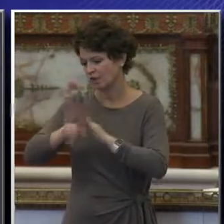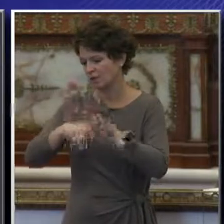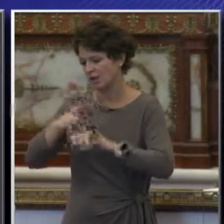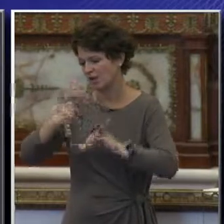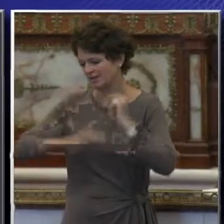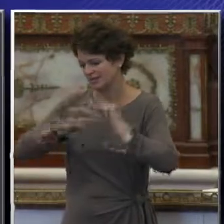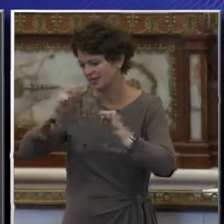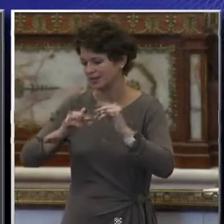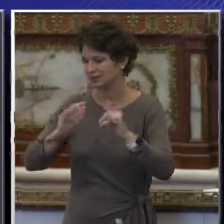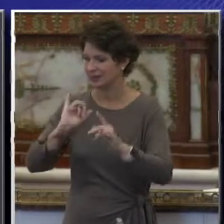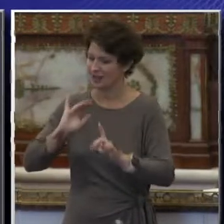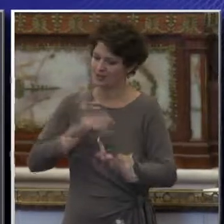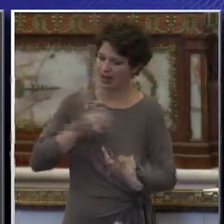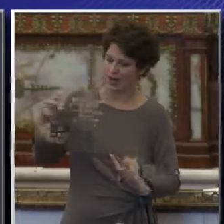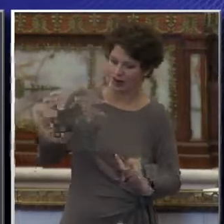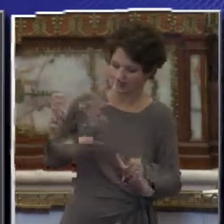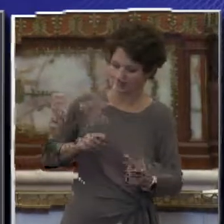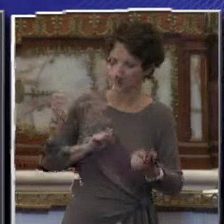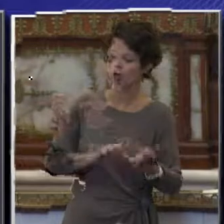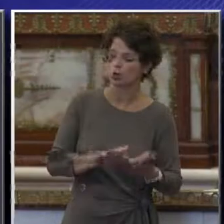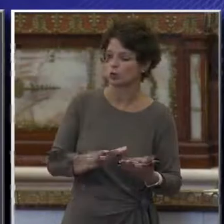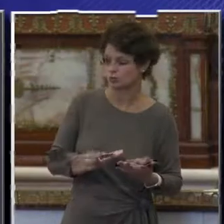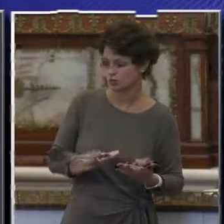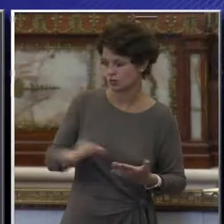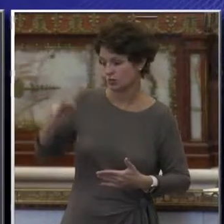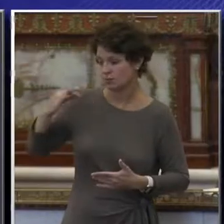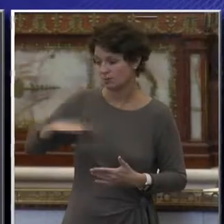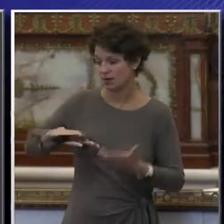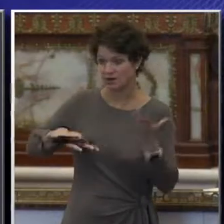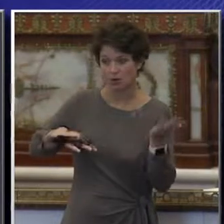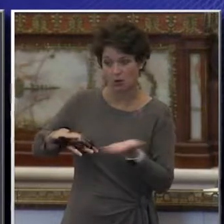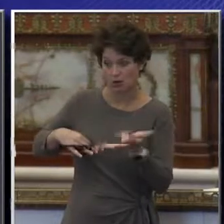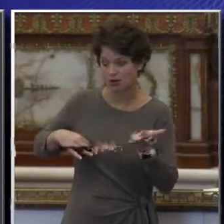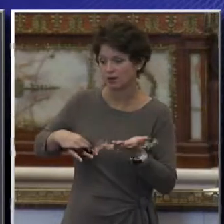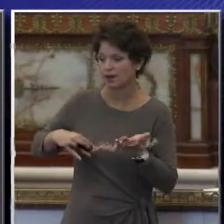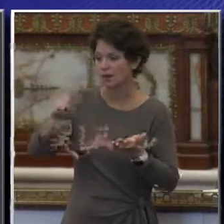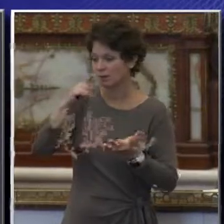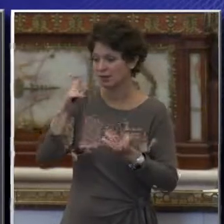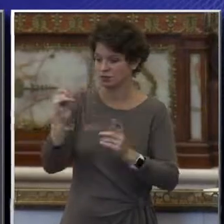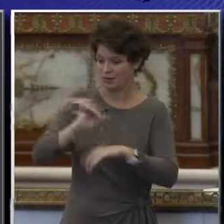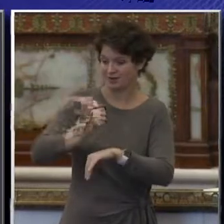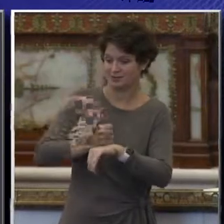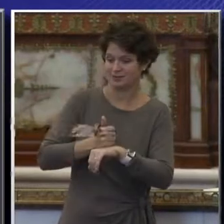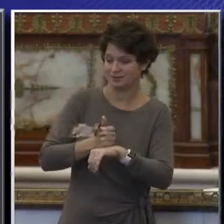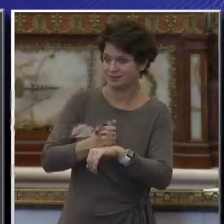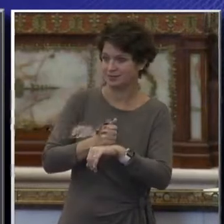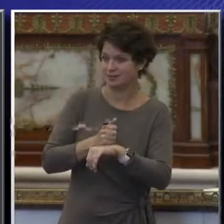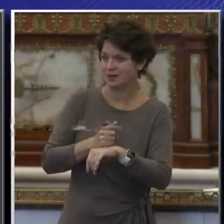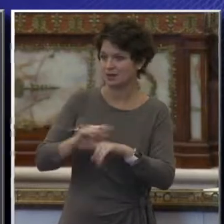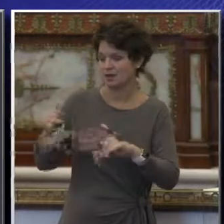That's and the benefit there is that because of the location, the other